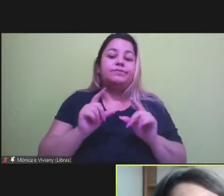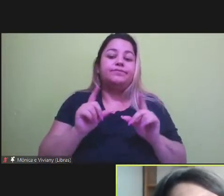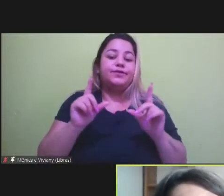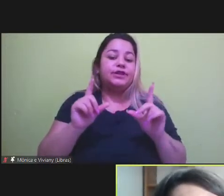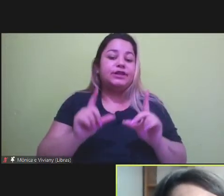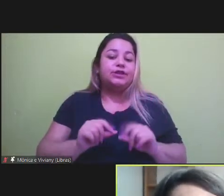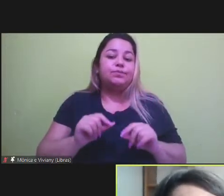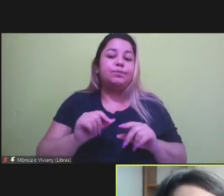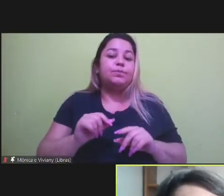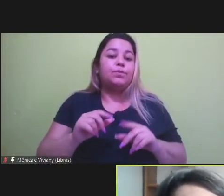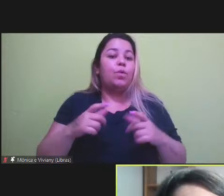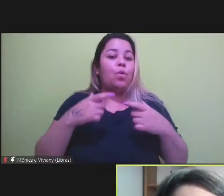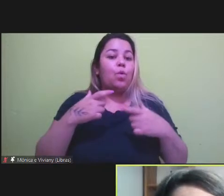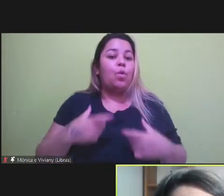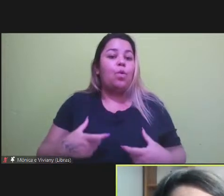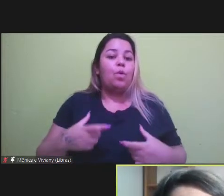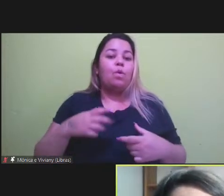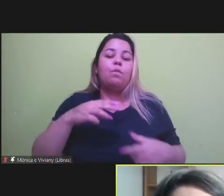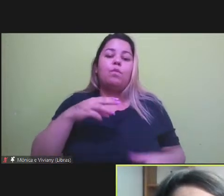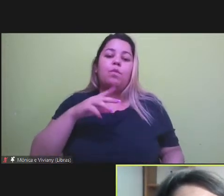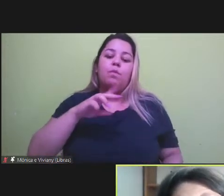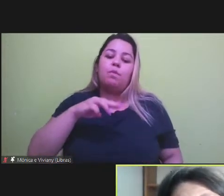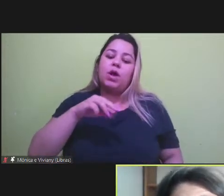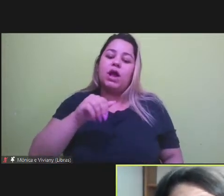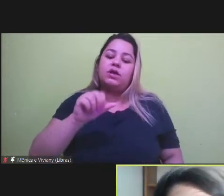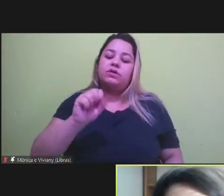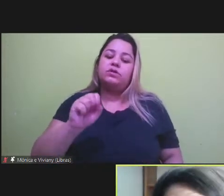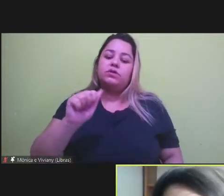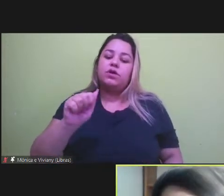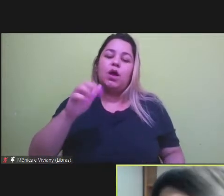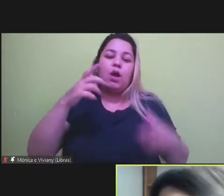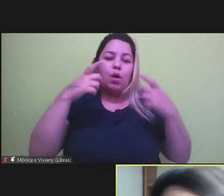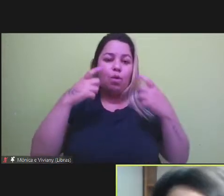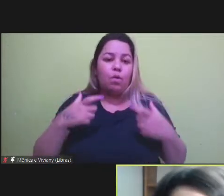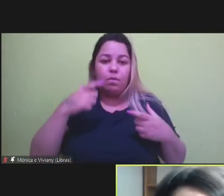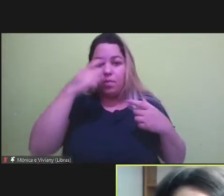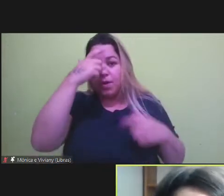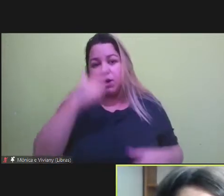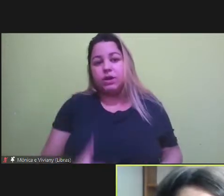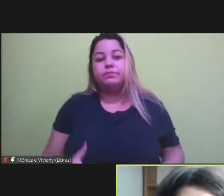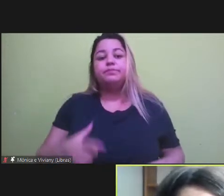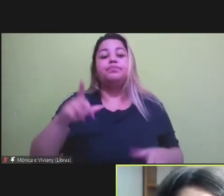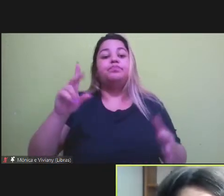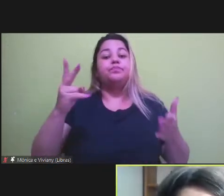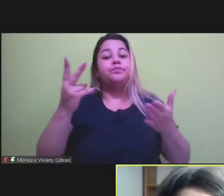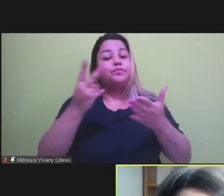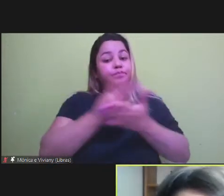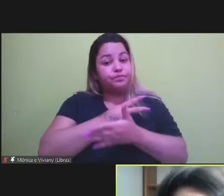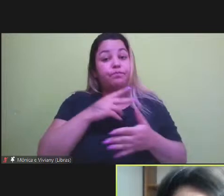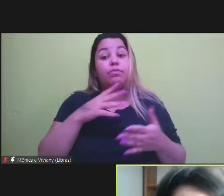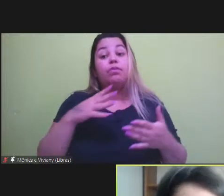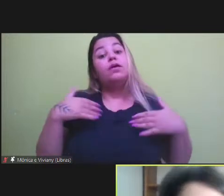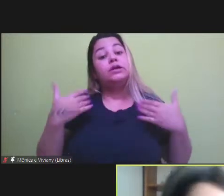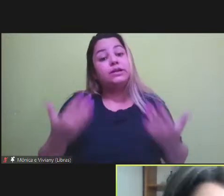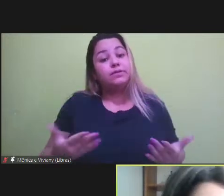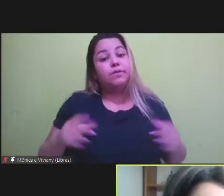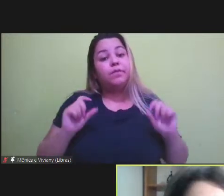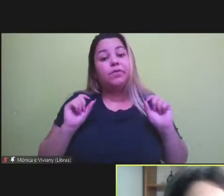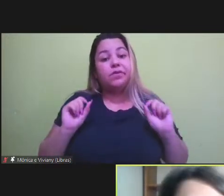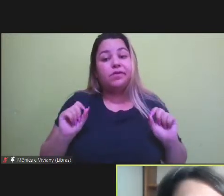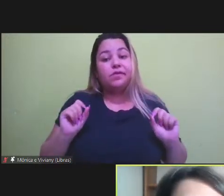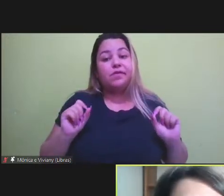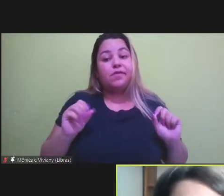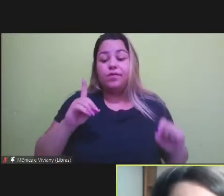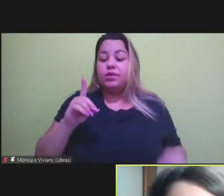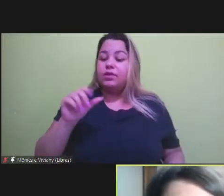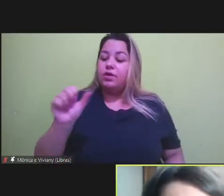the excess of wave of people that include in this that are included in this program. What happened is that,